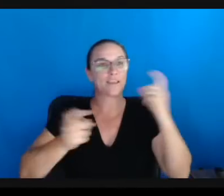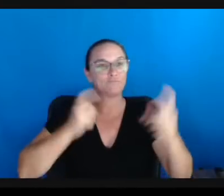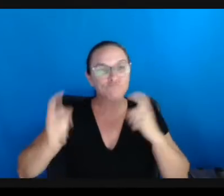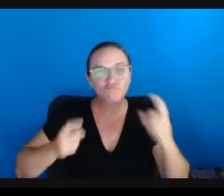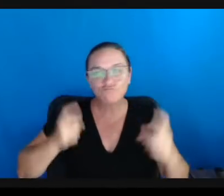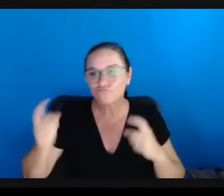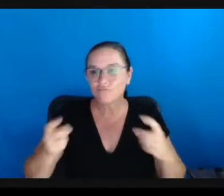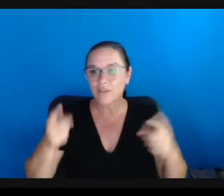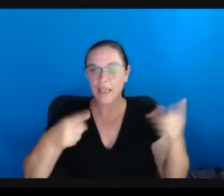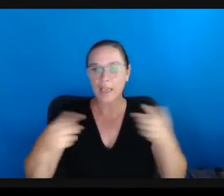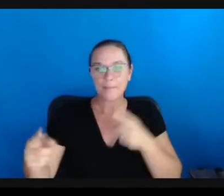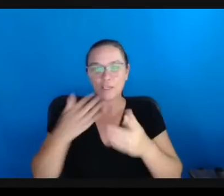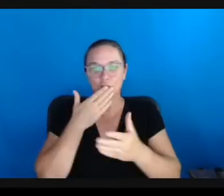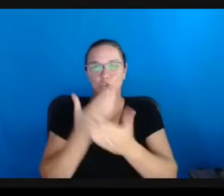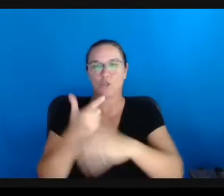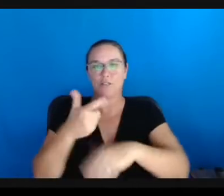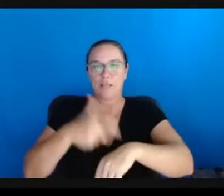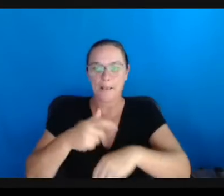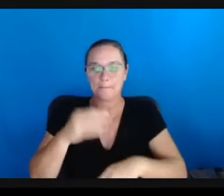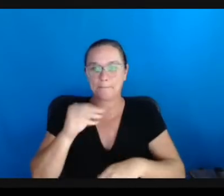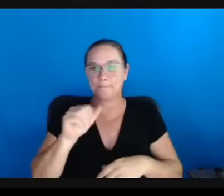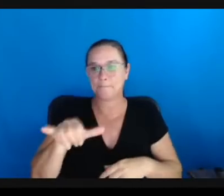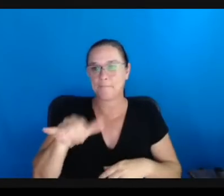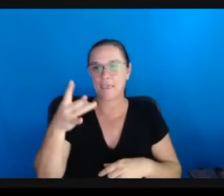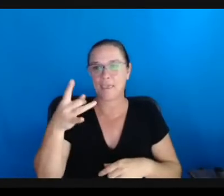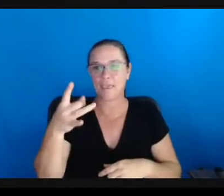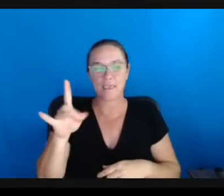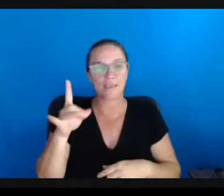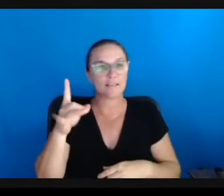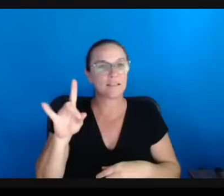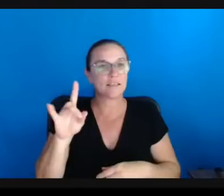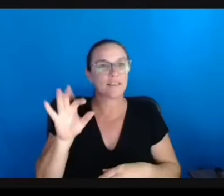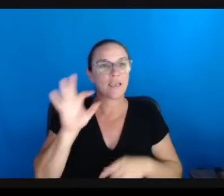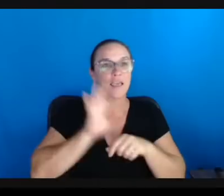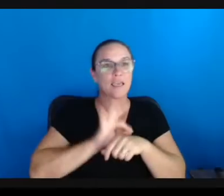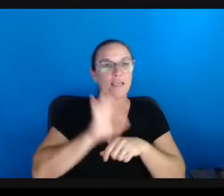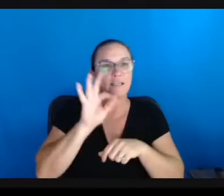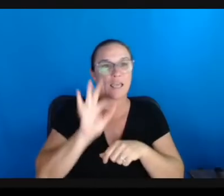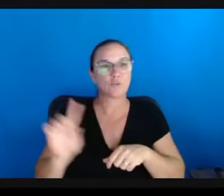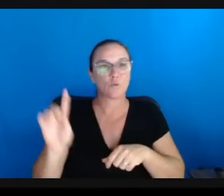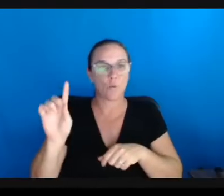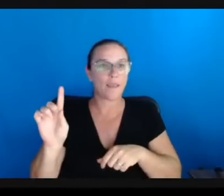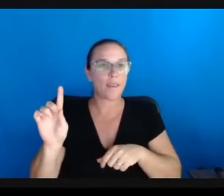on. It's a good time. May 18th, 9 a.m. to 1 p.m. It's a